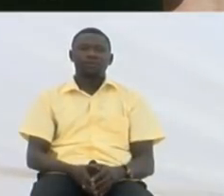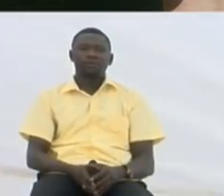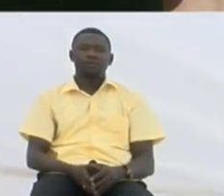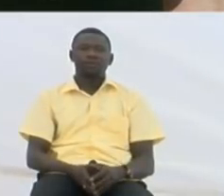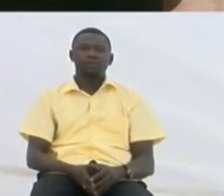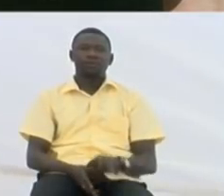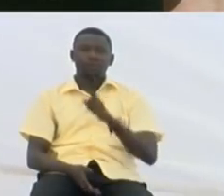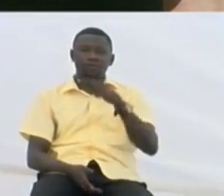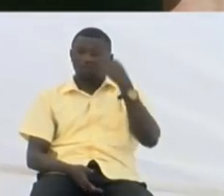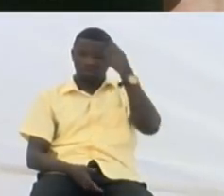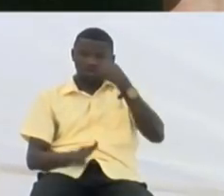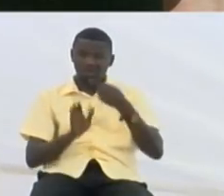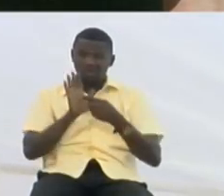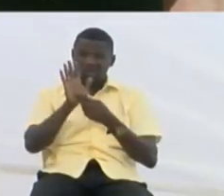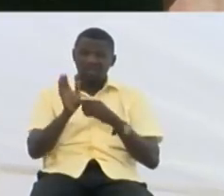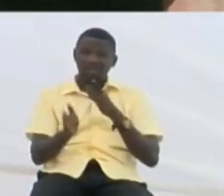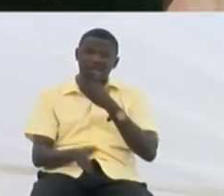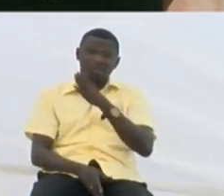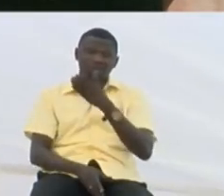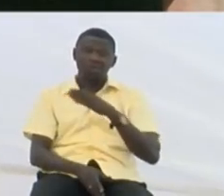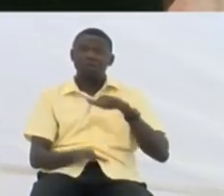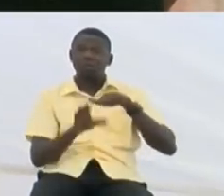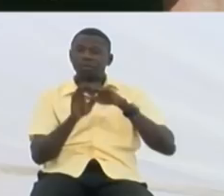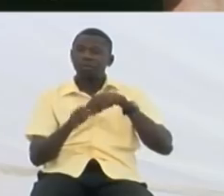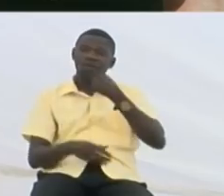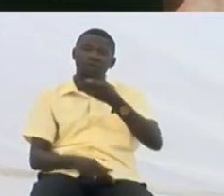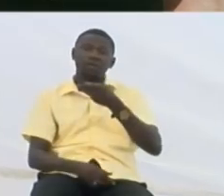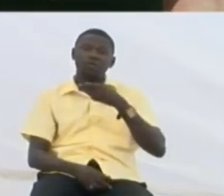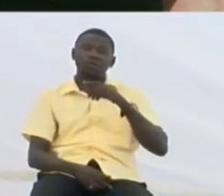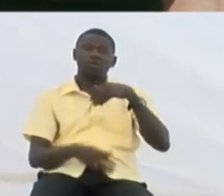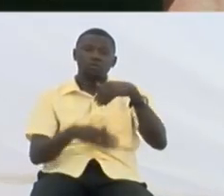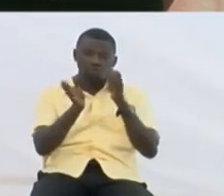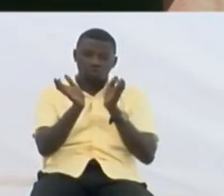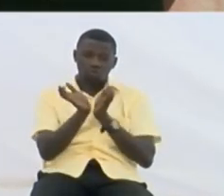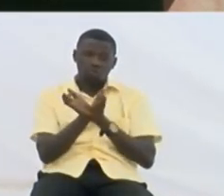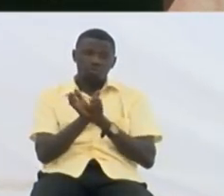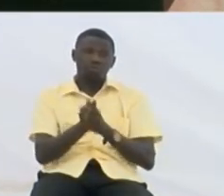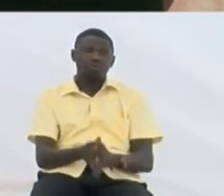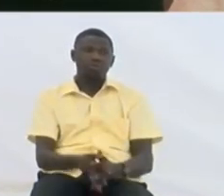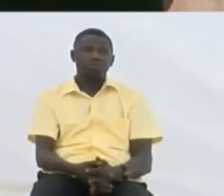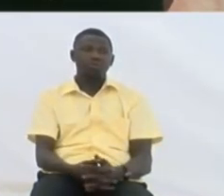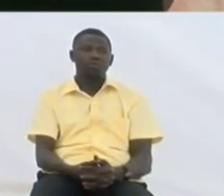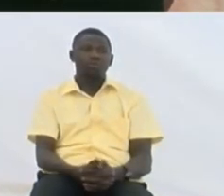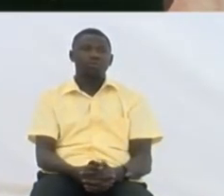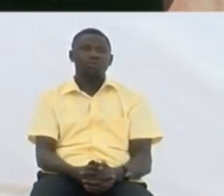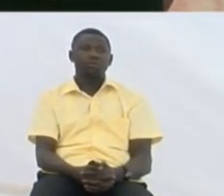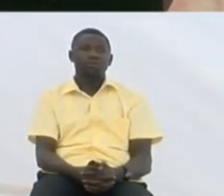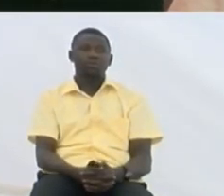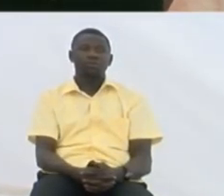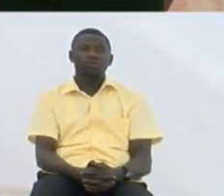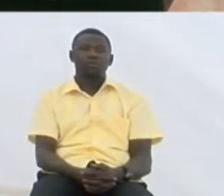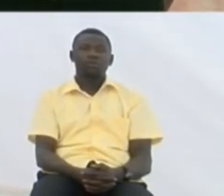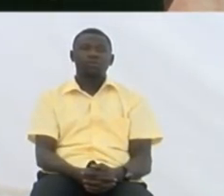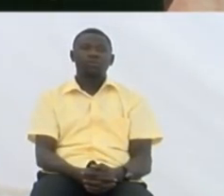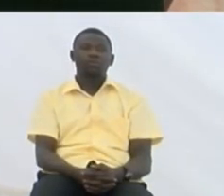Did you recognize any other member of that group? Fo mo do falan sitara wo kafo ko no yemen suute